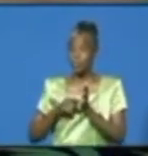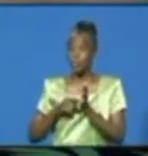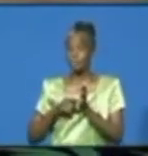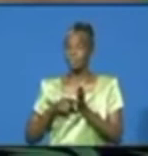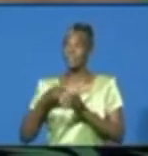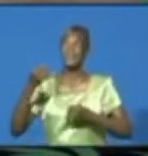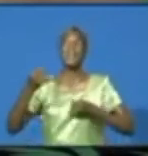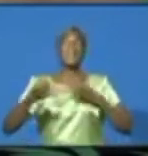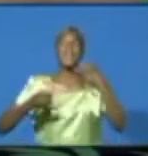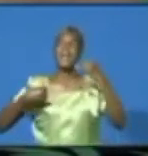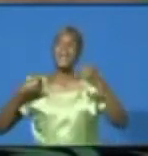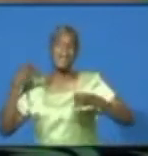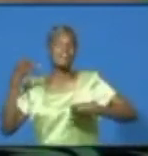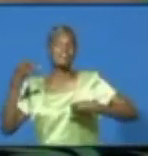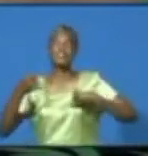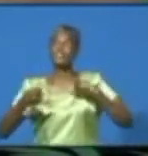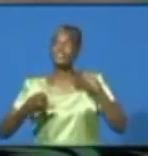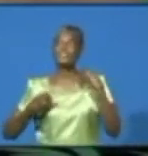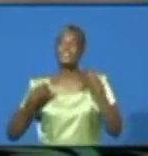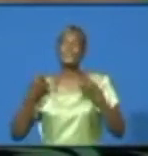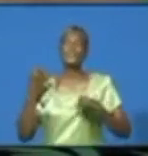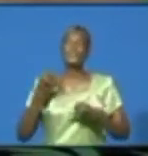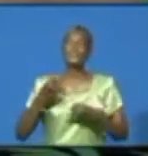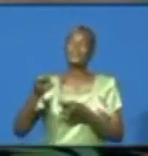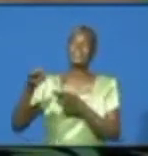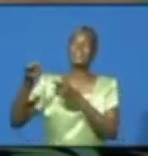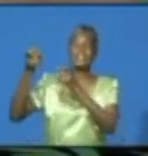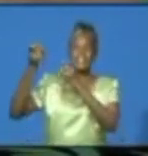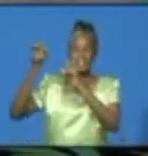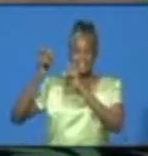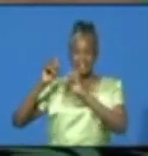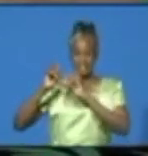for the joy he bestows,